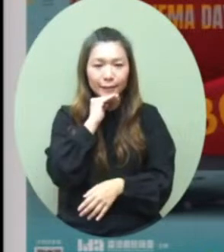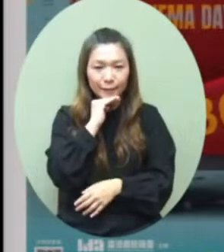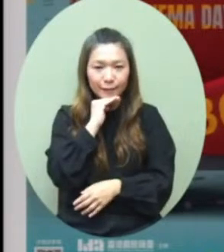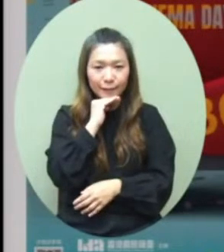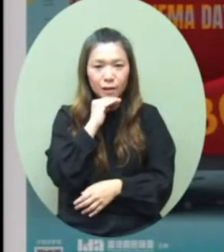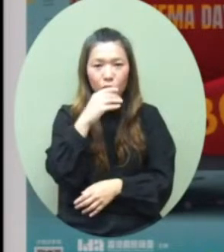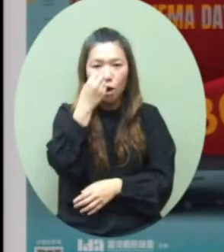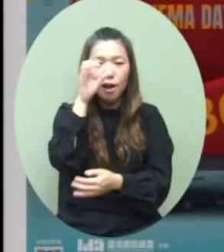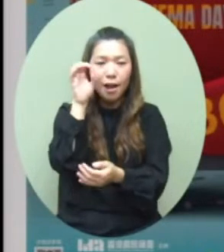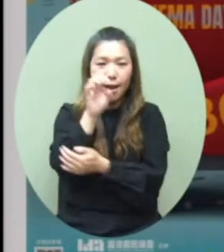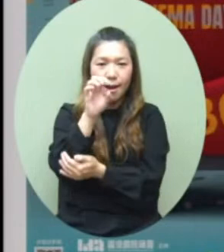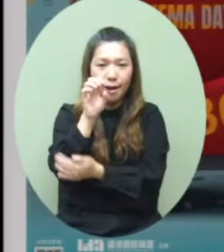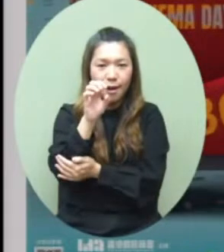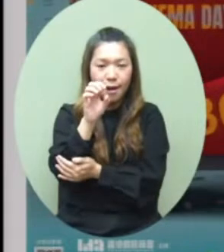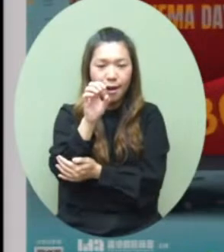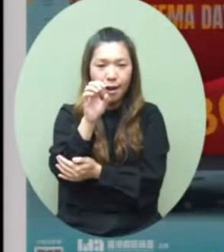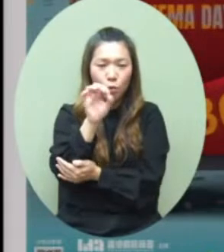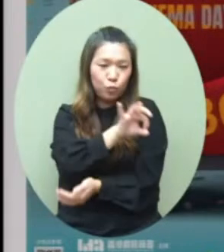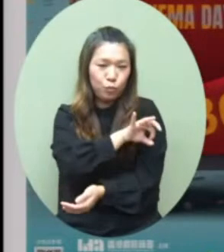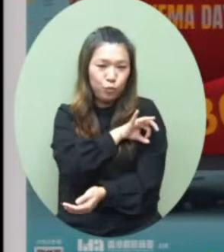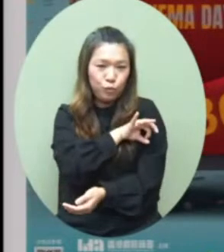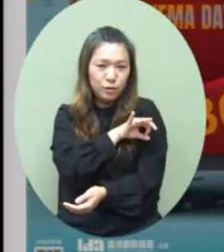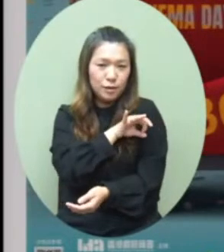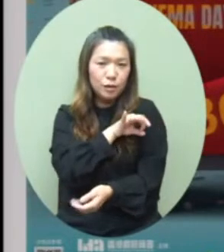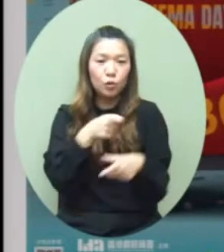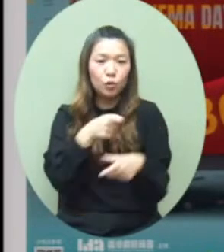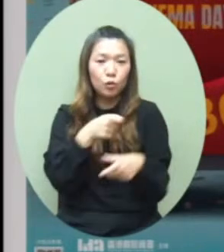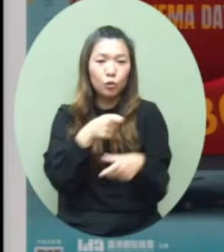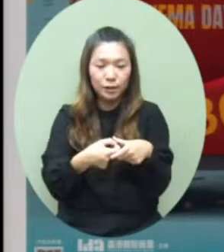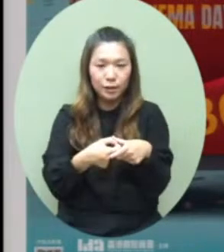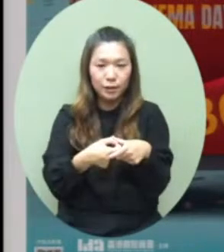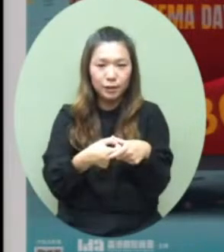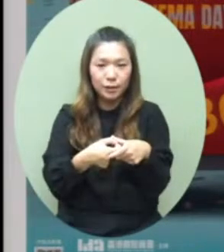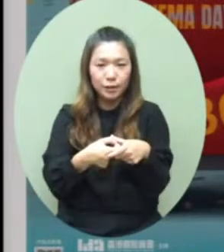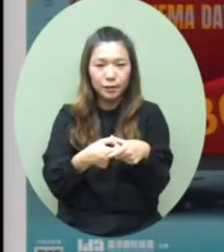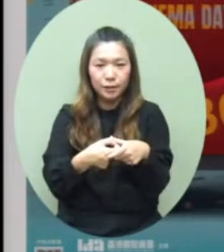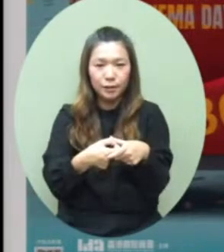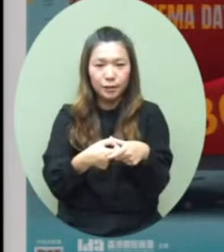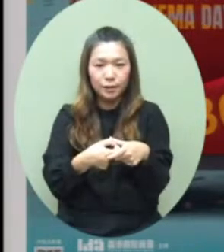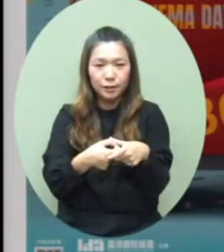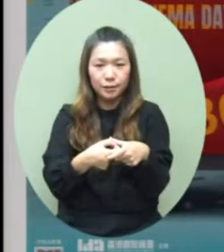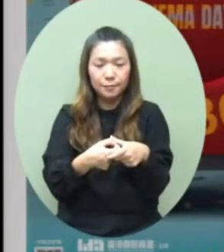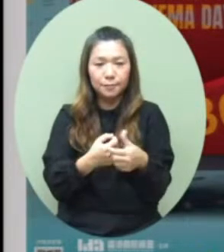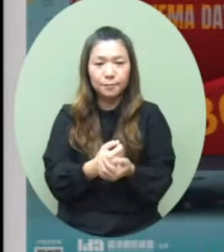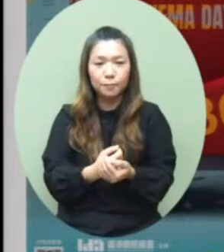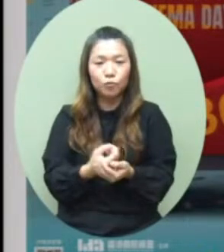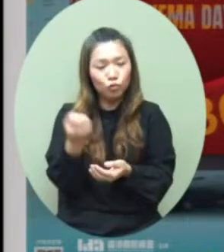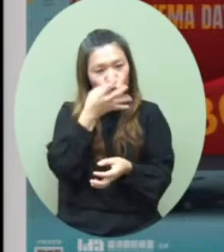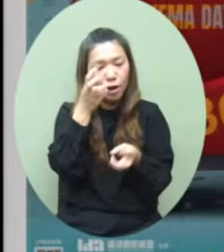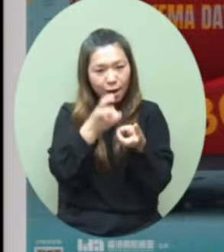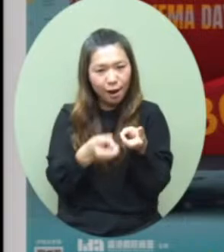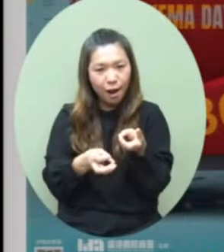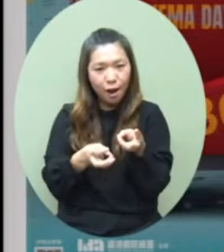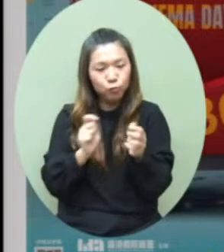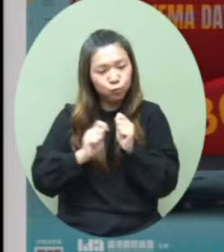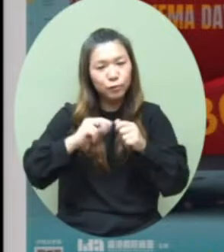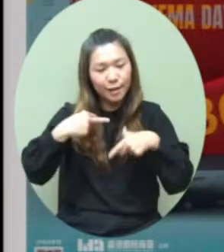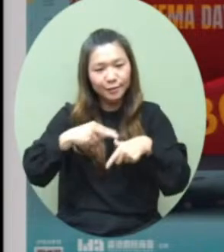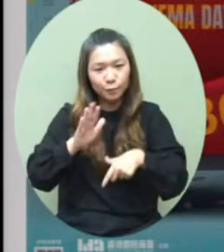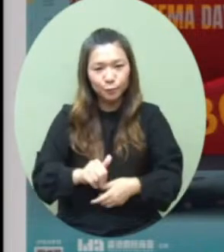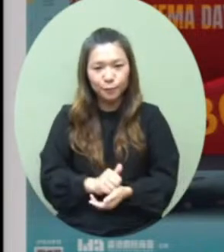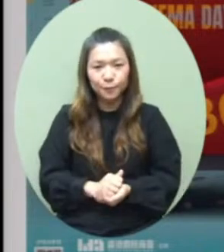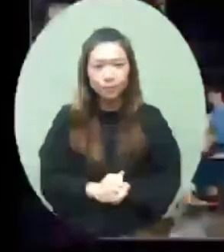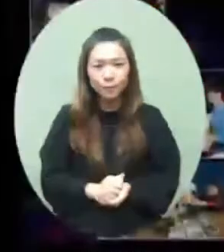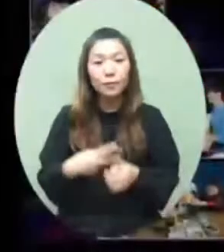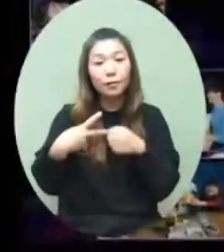hit by the epidemic. Regarding the details, the Hong Kong Theatres Association will